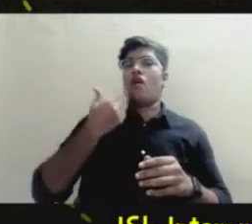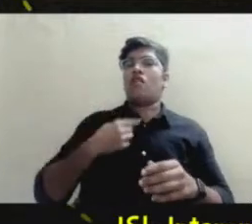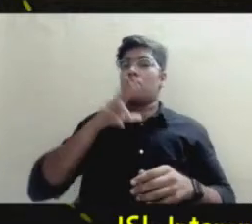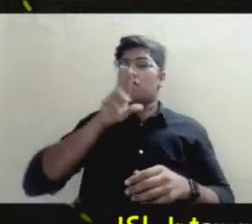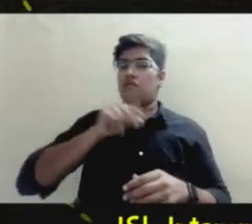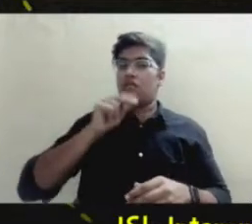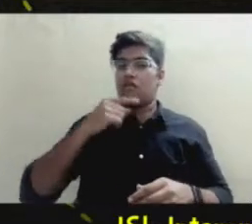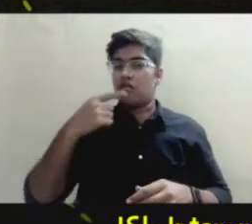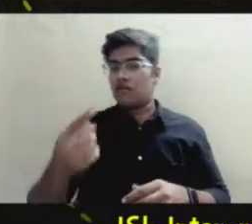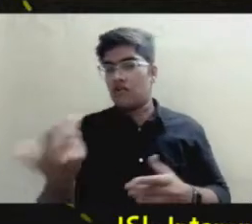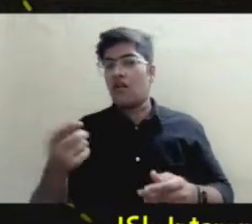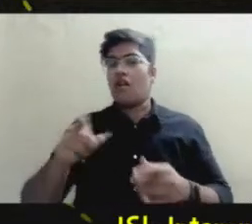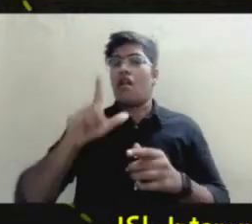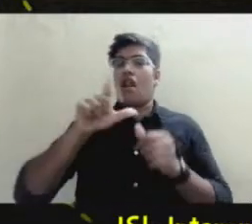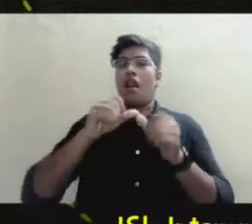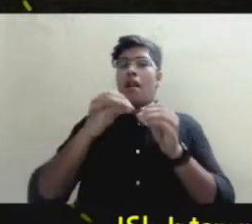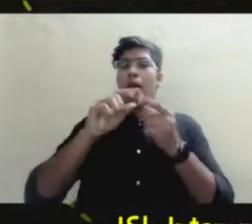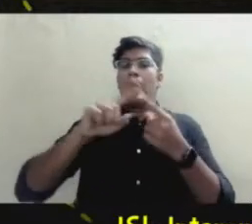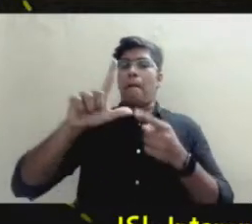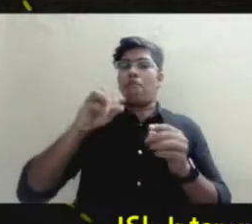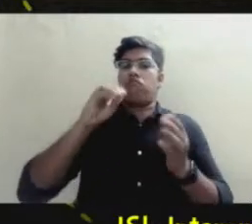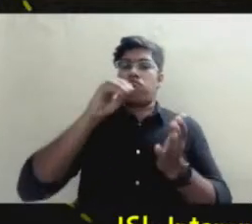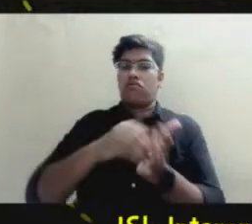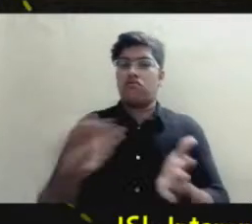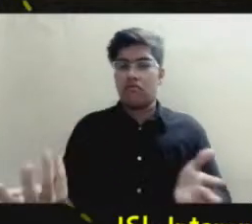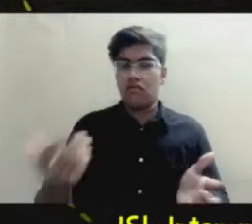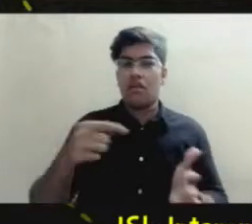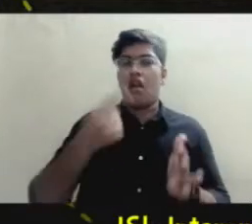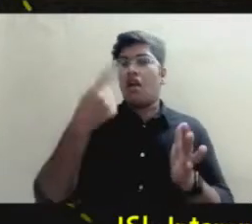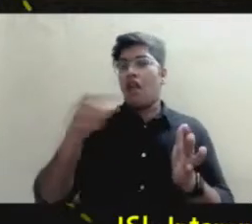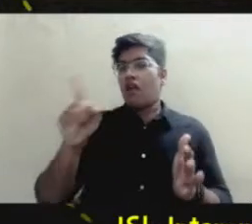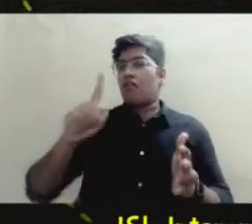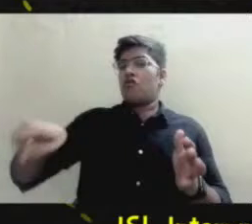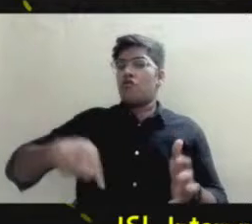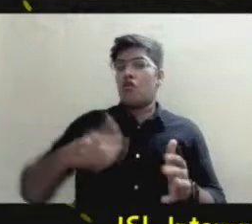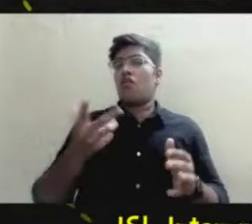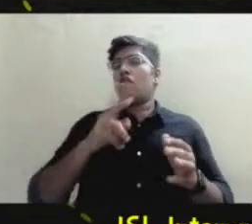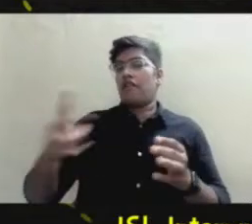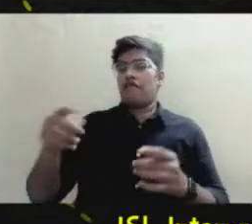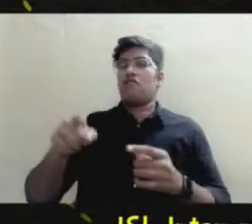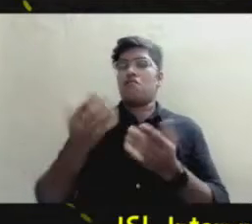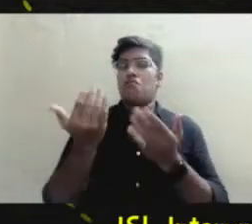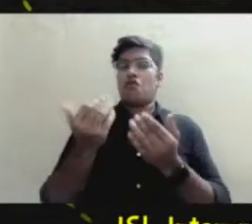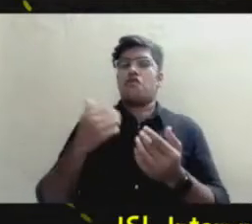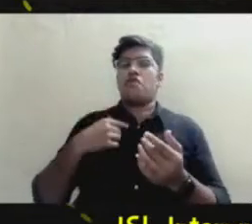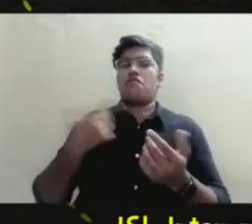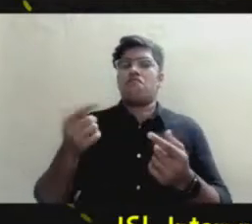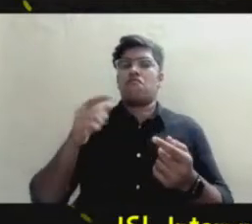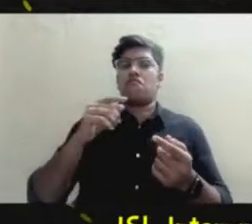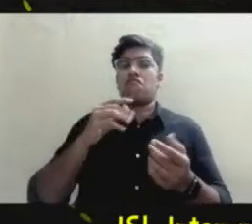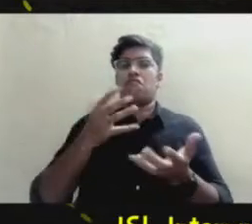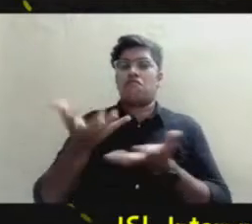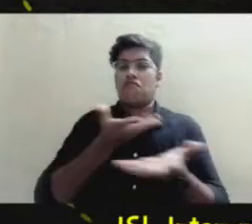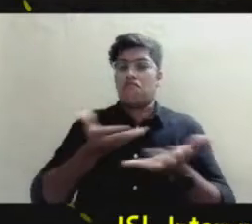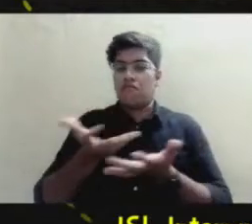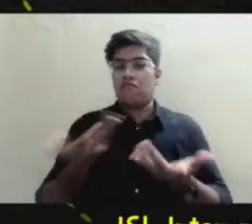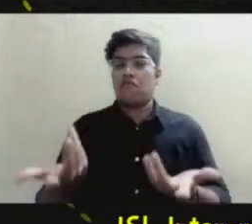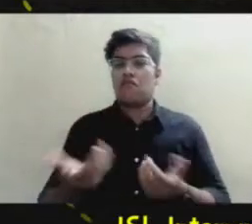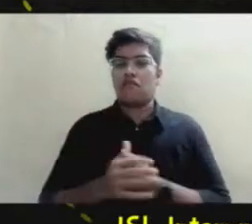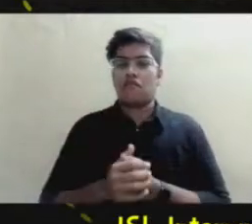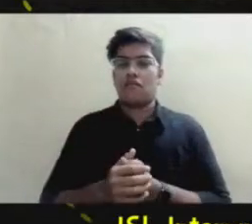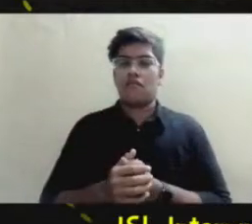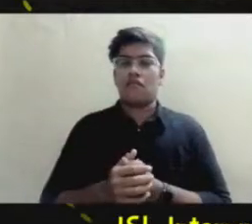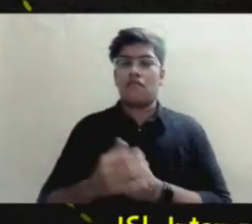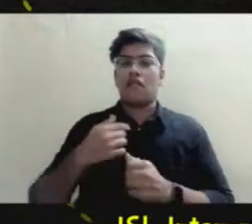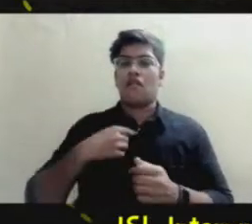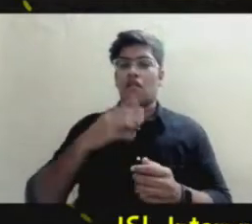it out and label it. And I mean, the rights and wrongs of that can, of course, be debated. But I do